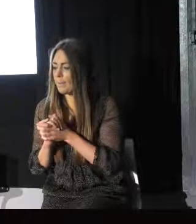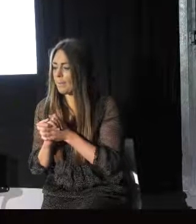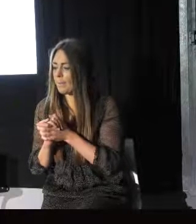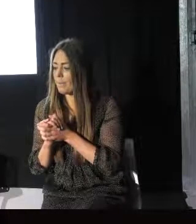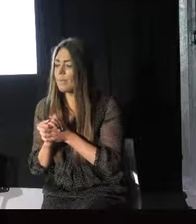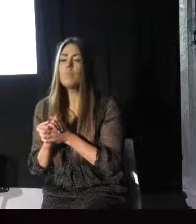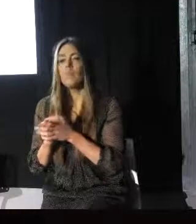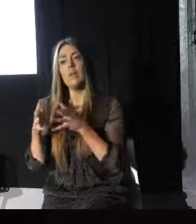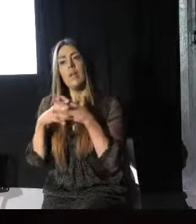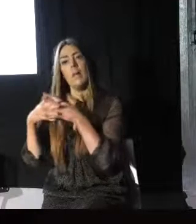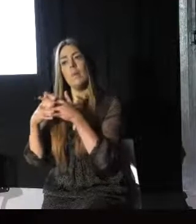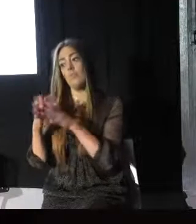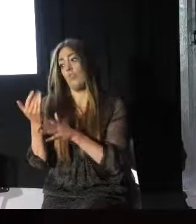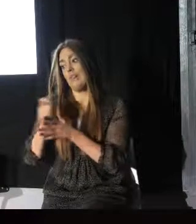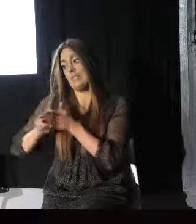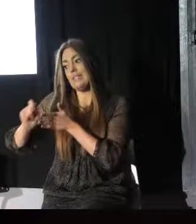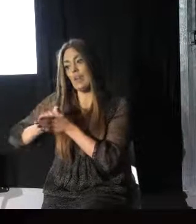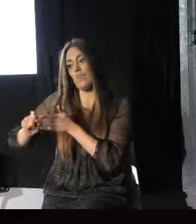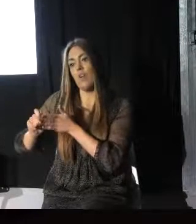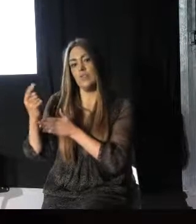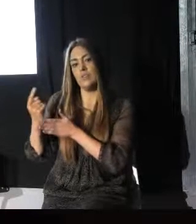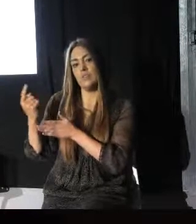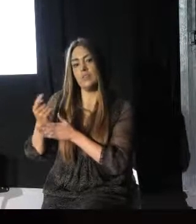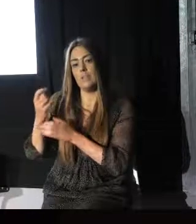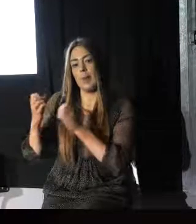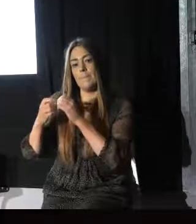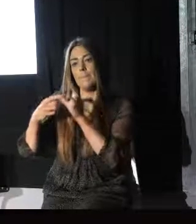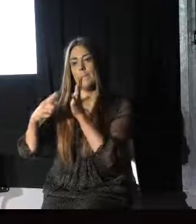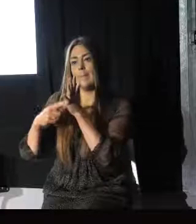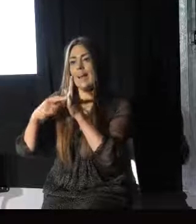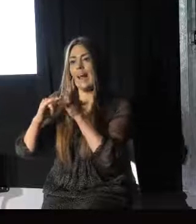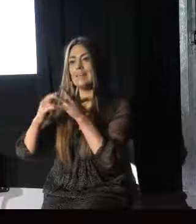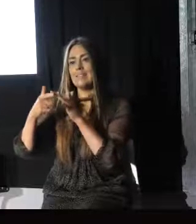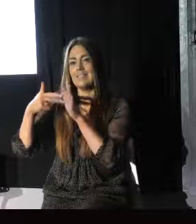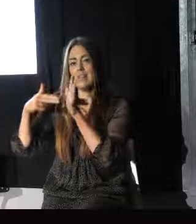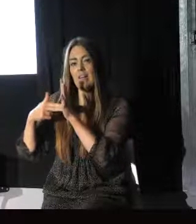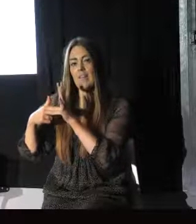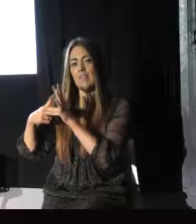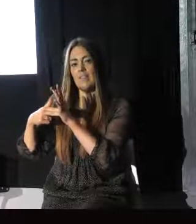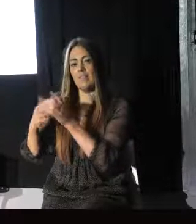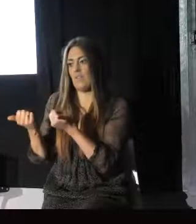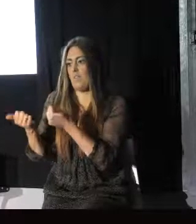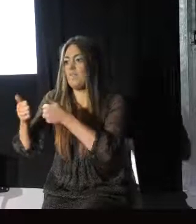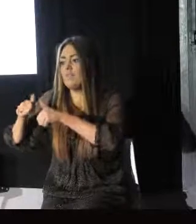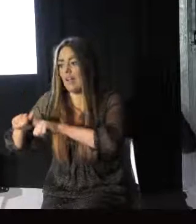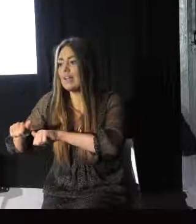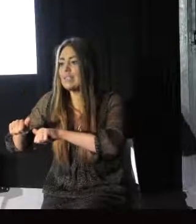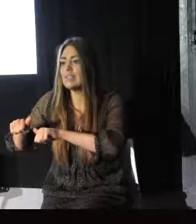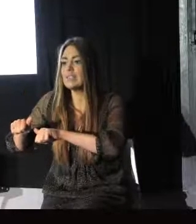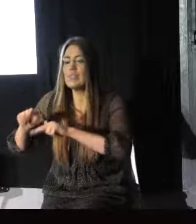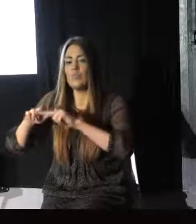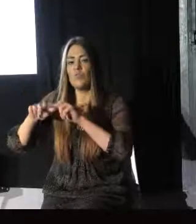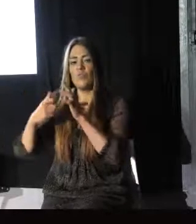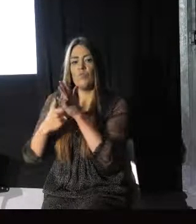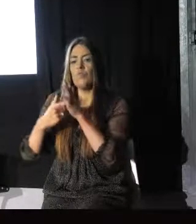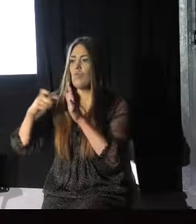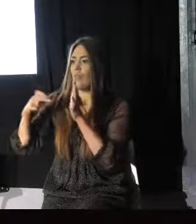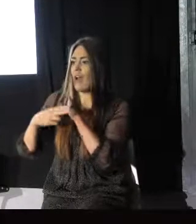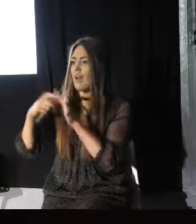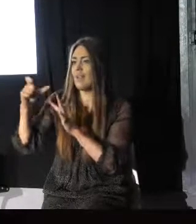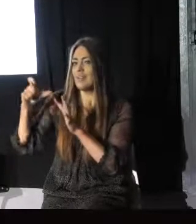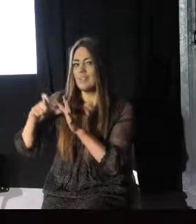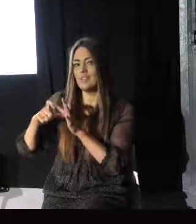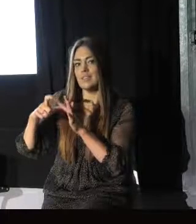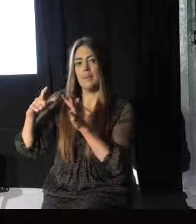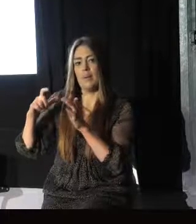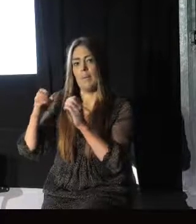in America wrote recently was the Boasian fix, the notion of Franz Boas in